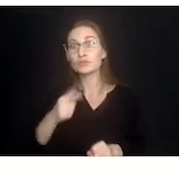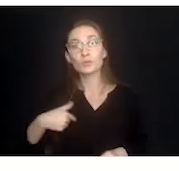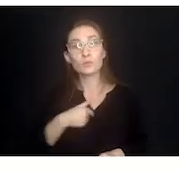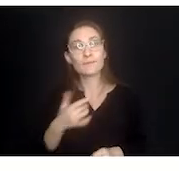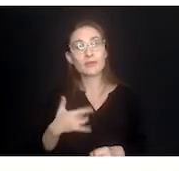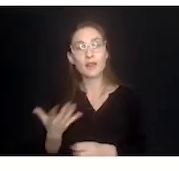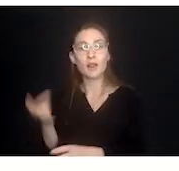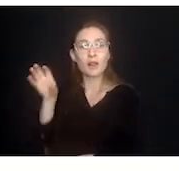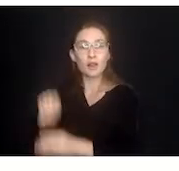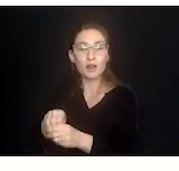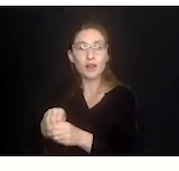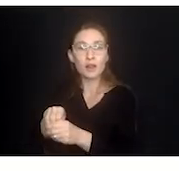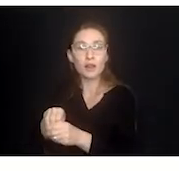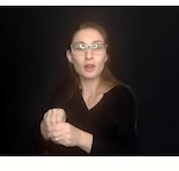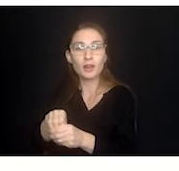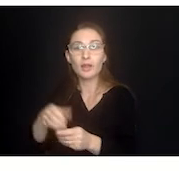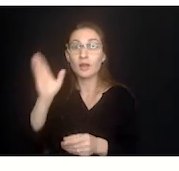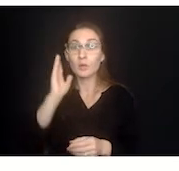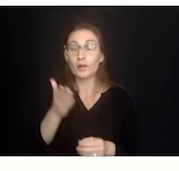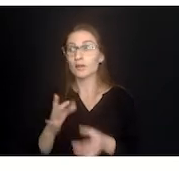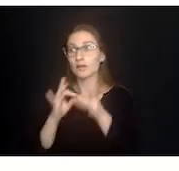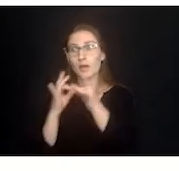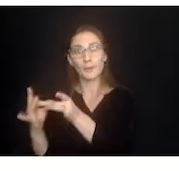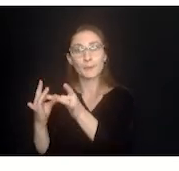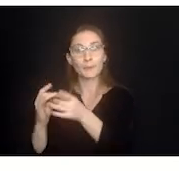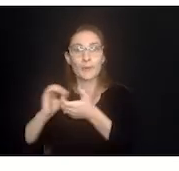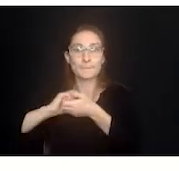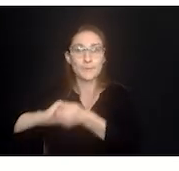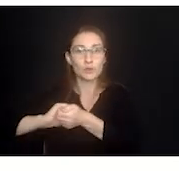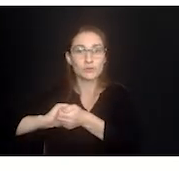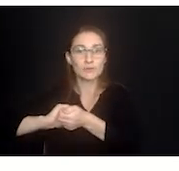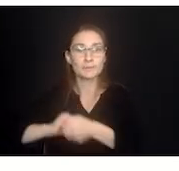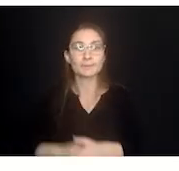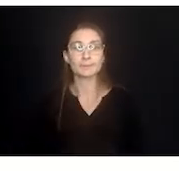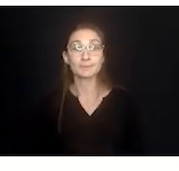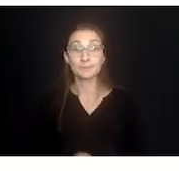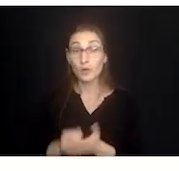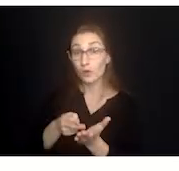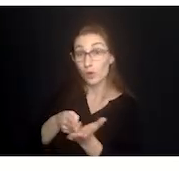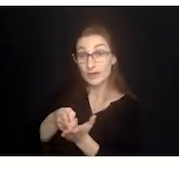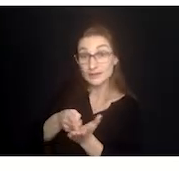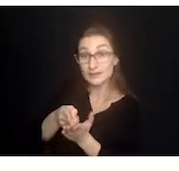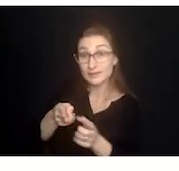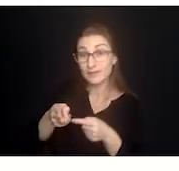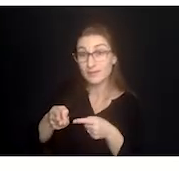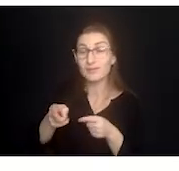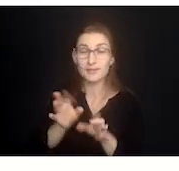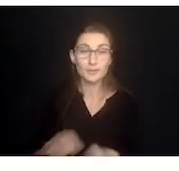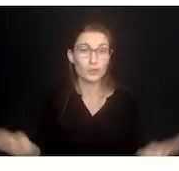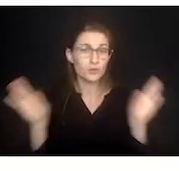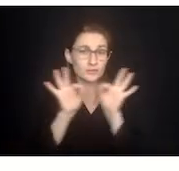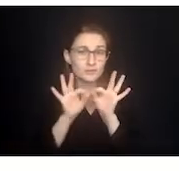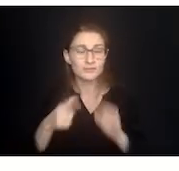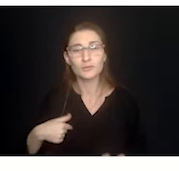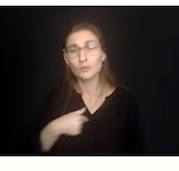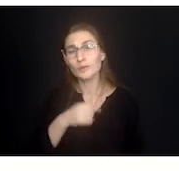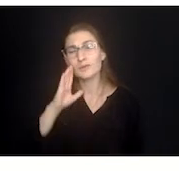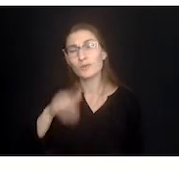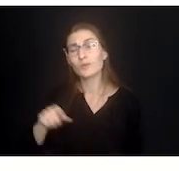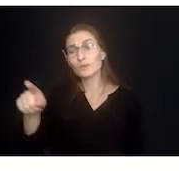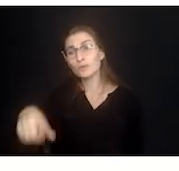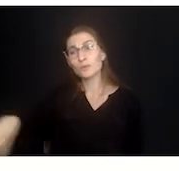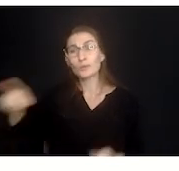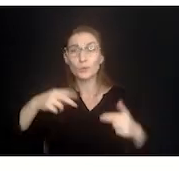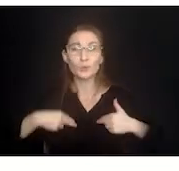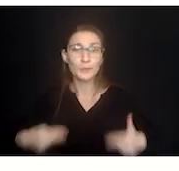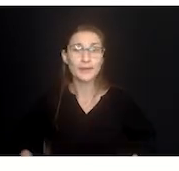inferiority. Making us feel meaningfully involved builds trust and establishes productive partnerships. Honesty is also important.